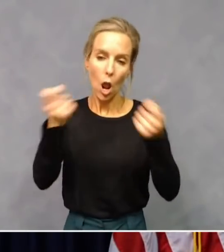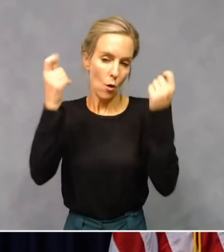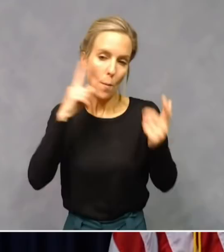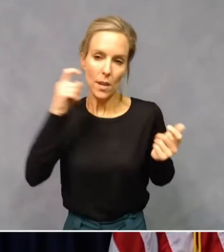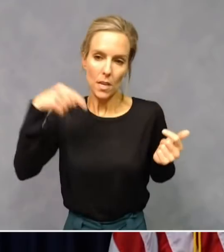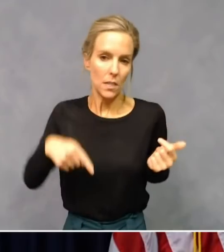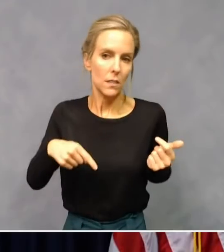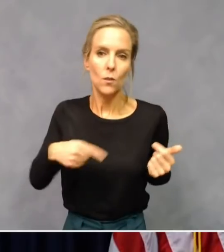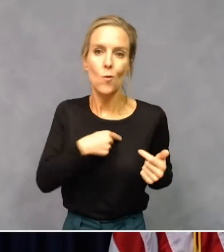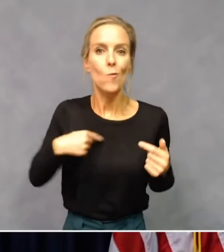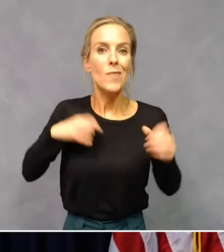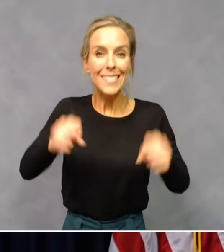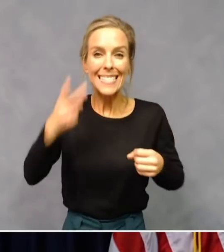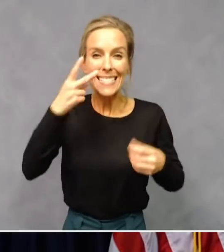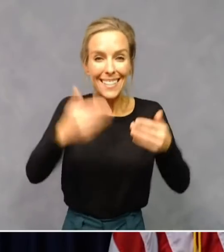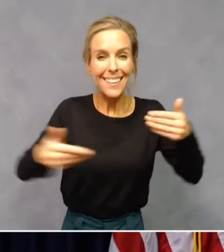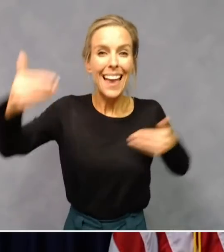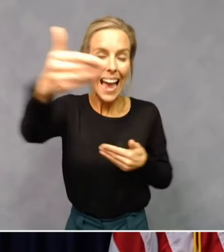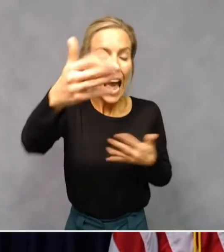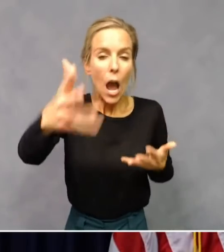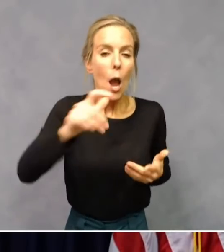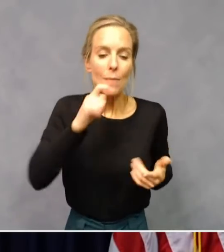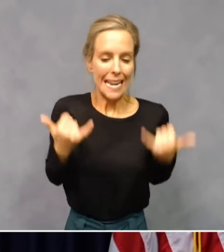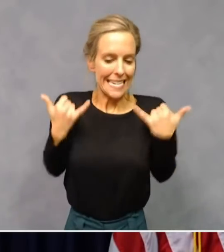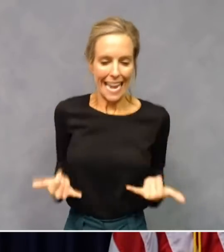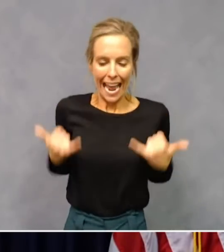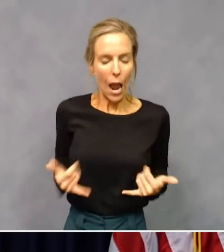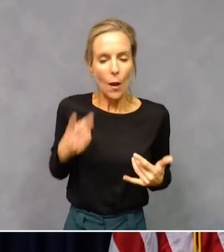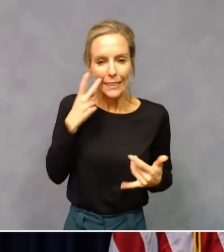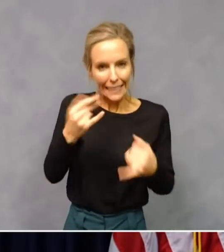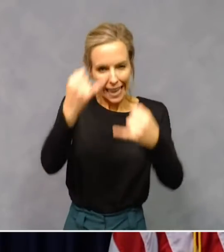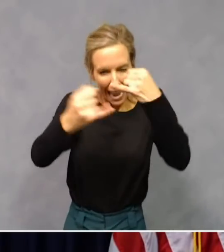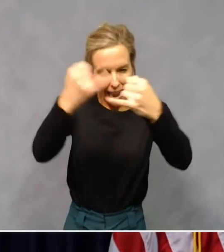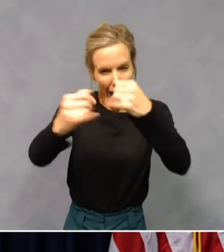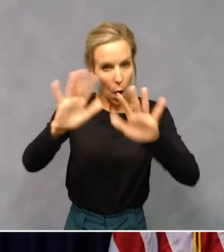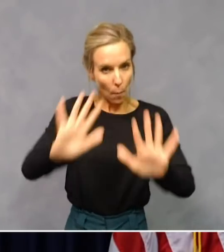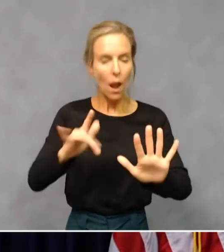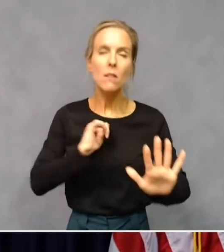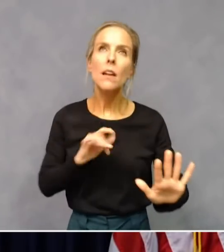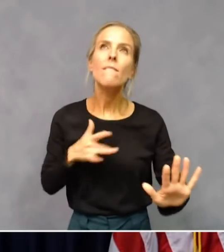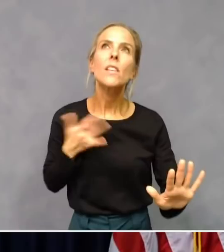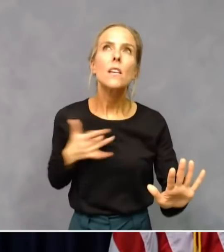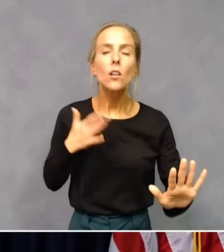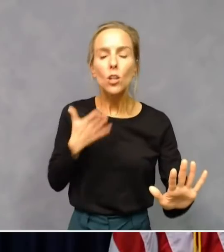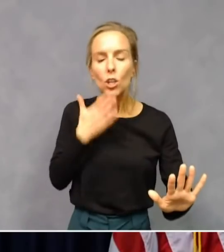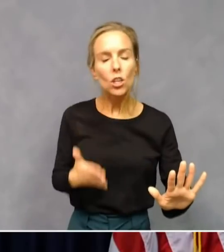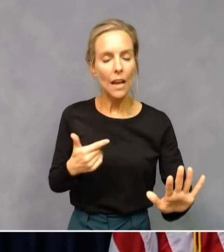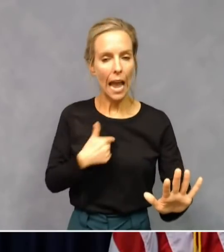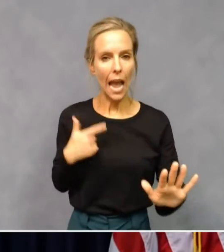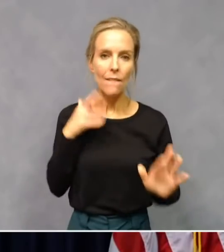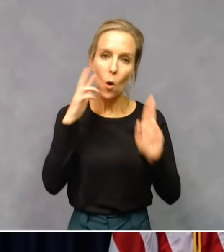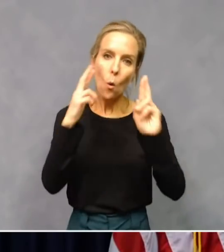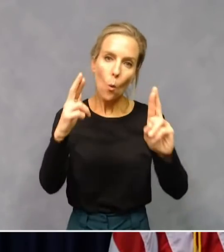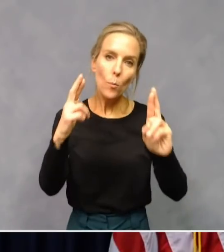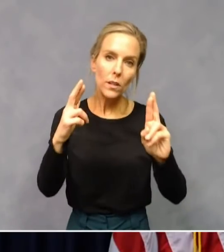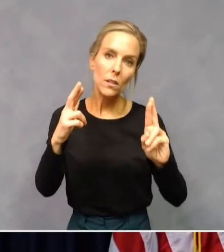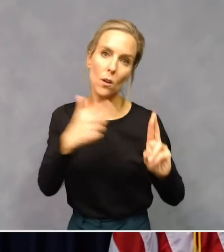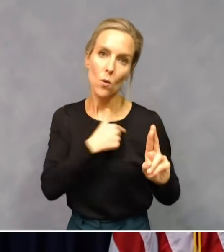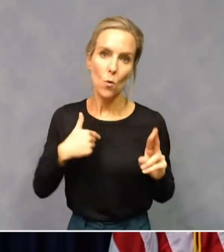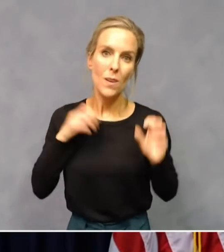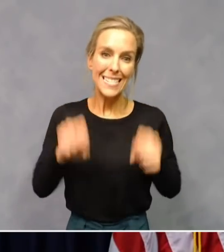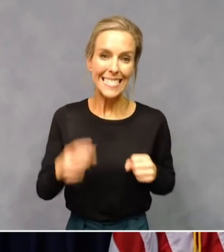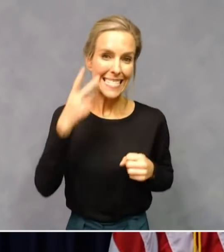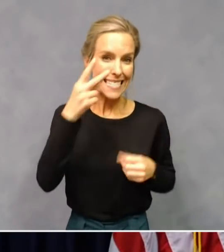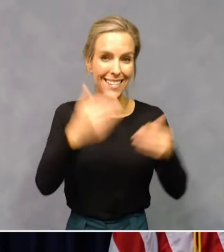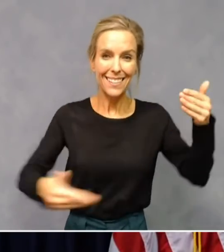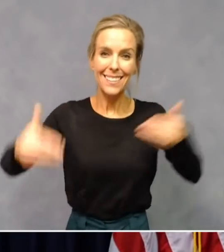see. It may not be right here, right now, but how good does it feel to at least have hope that we can see the end. And we're going to make sure that